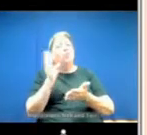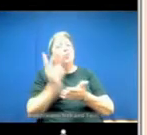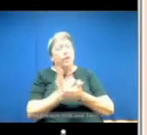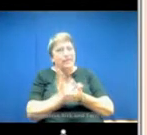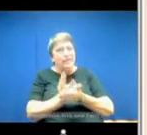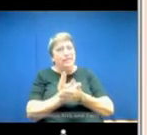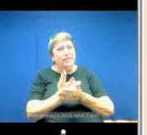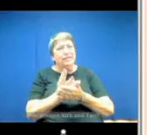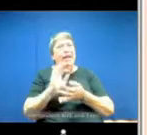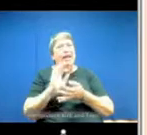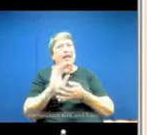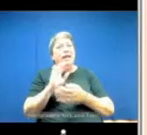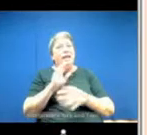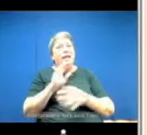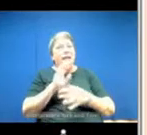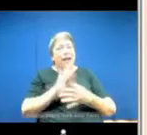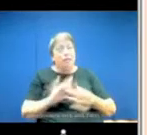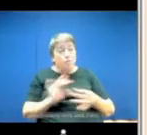interpretation.